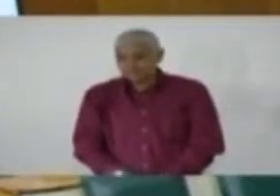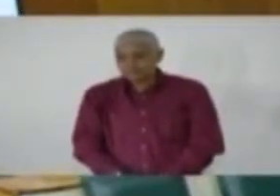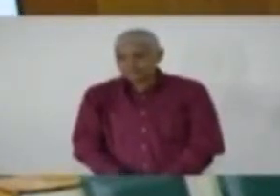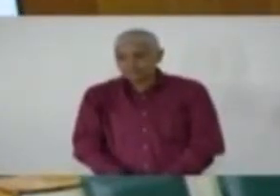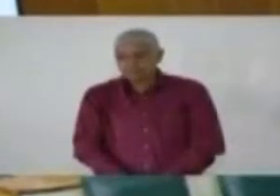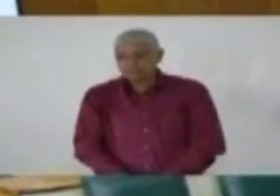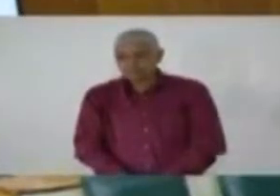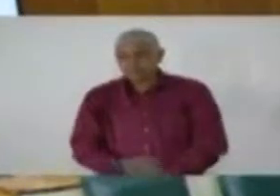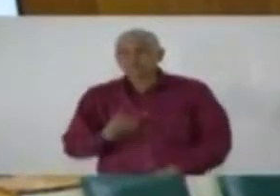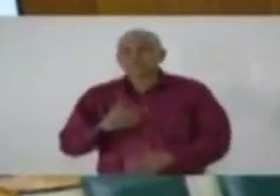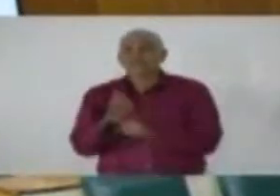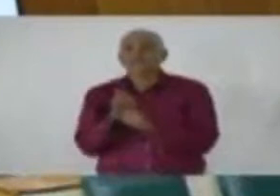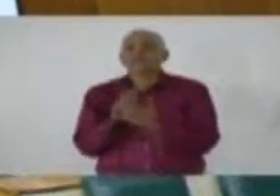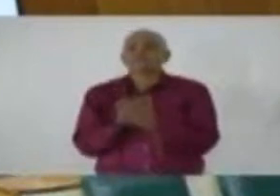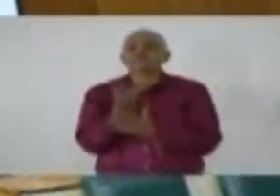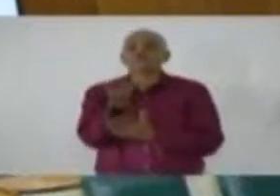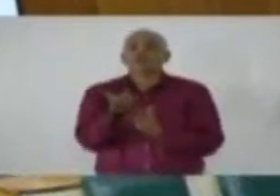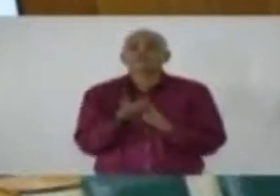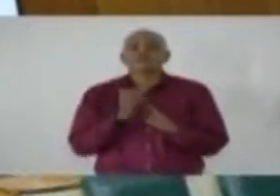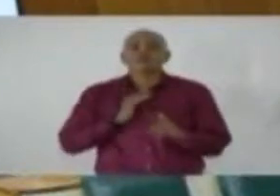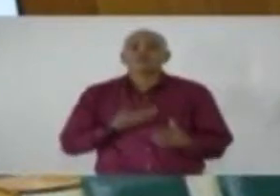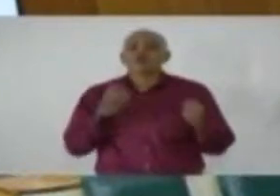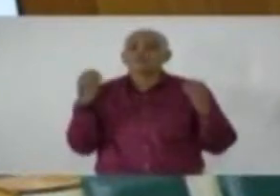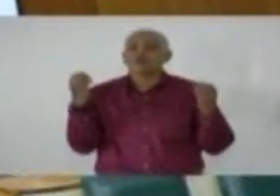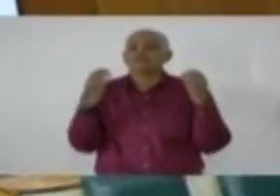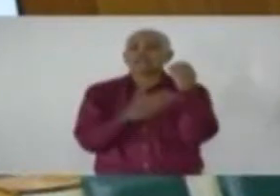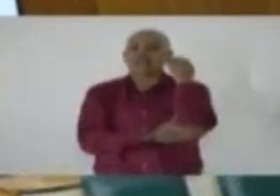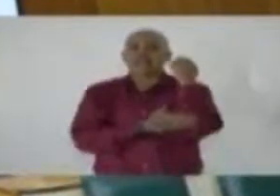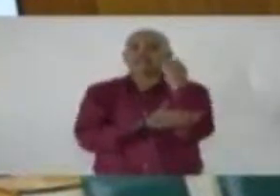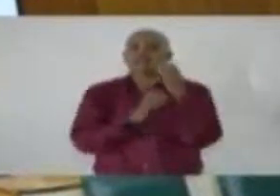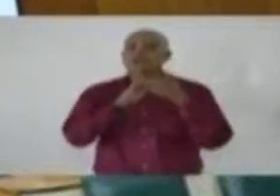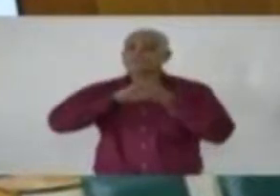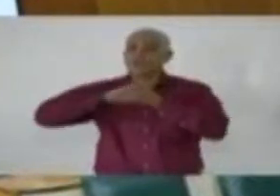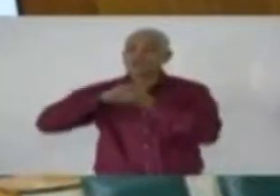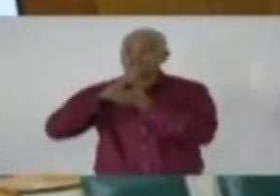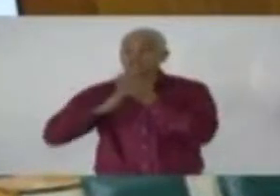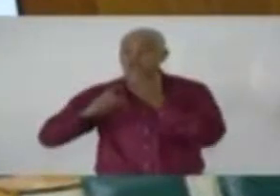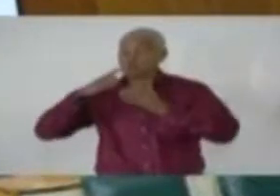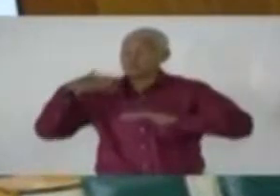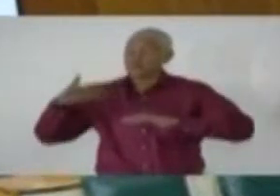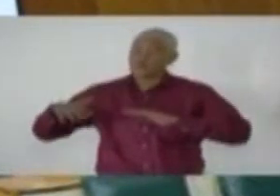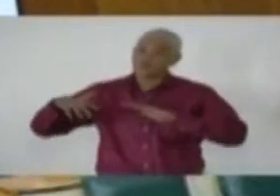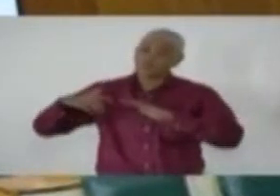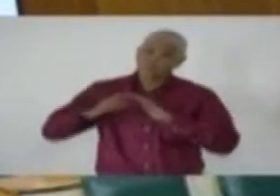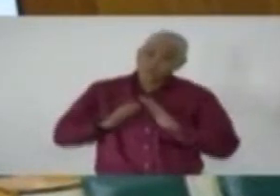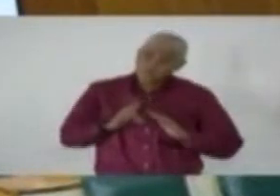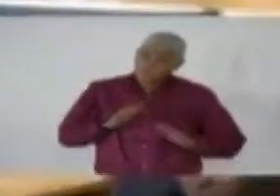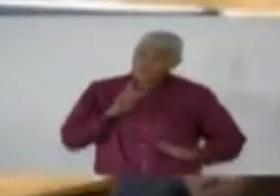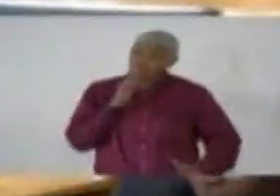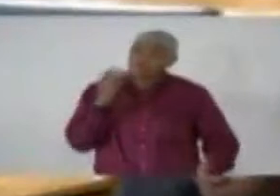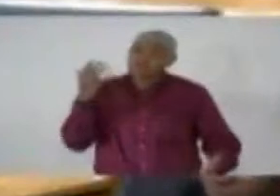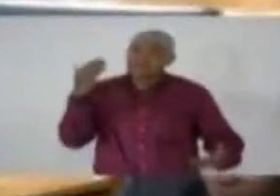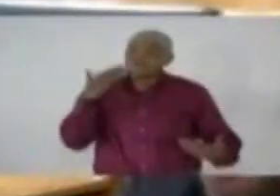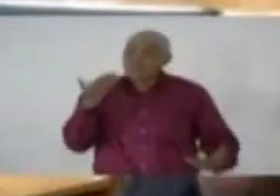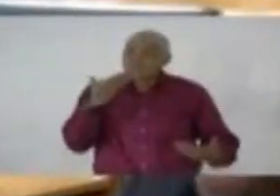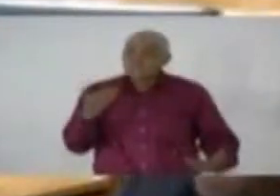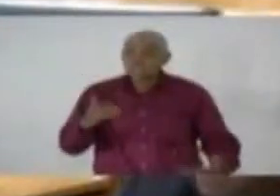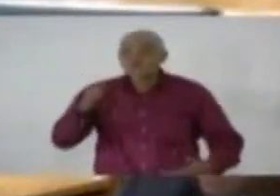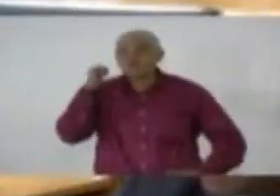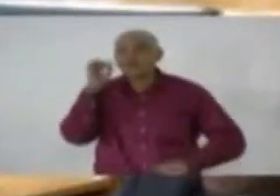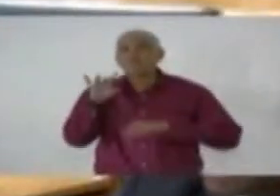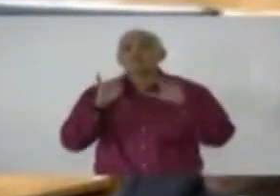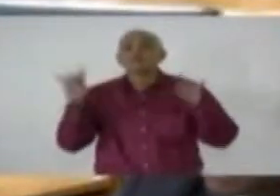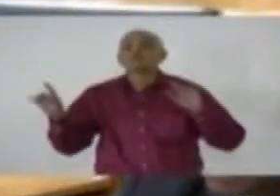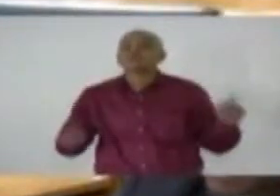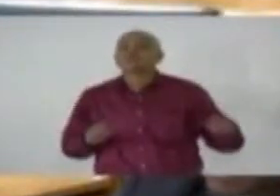grants from some of our multilateral partners, some of them extremely gracious to us. Won't pick them out so that